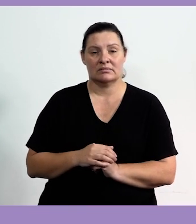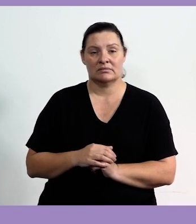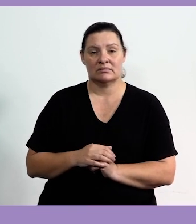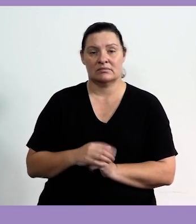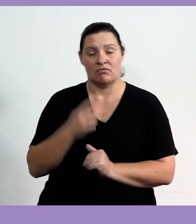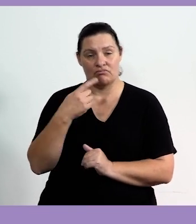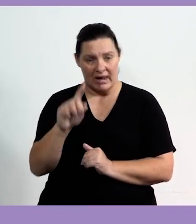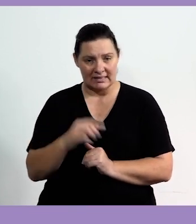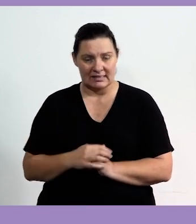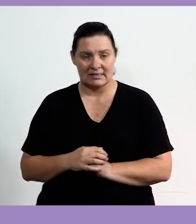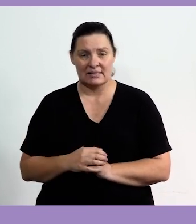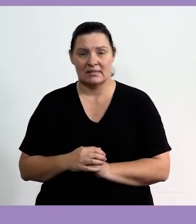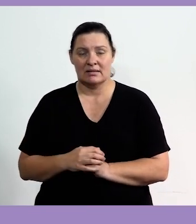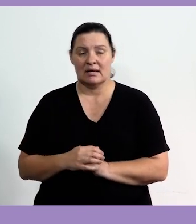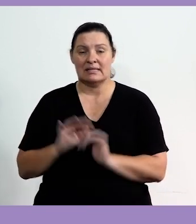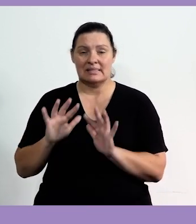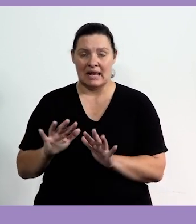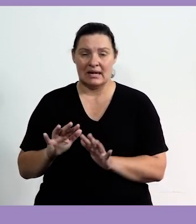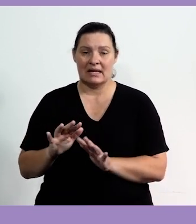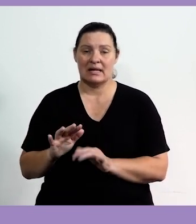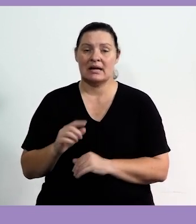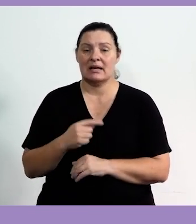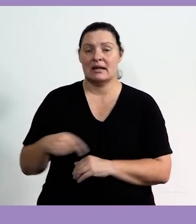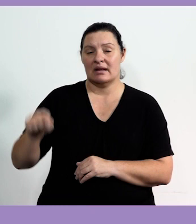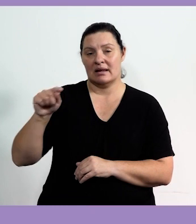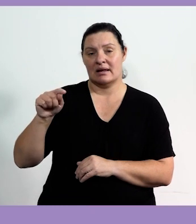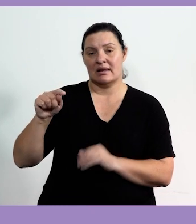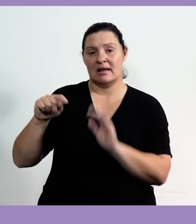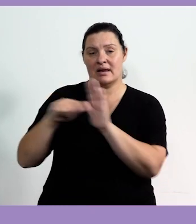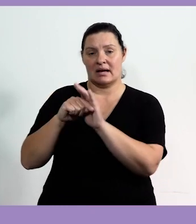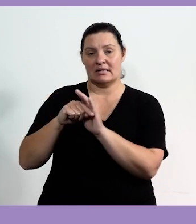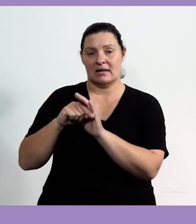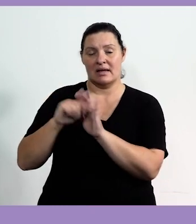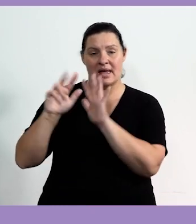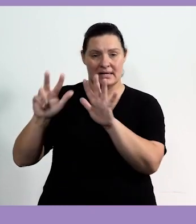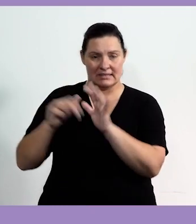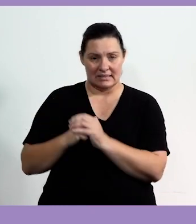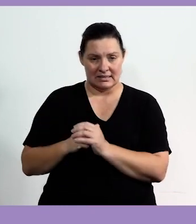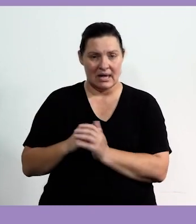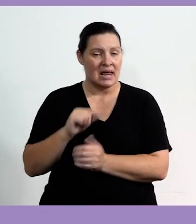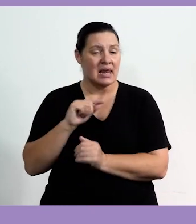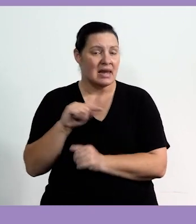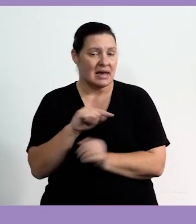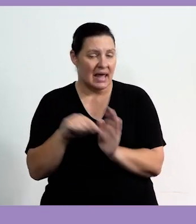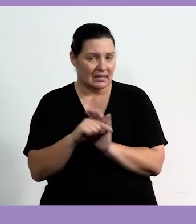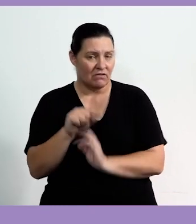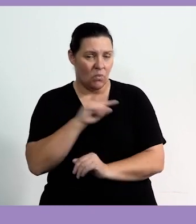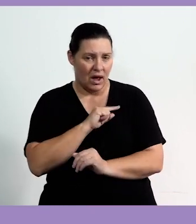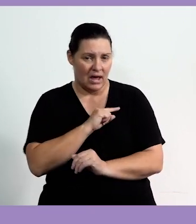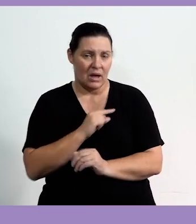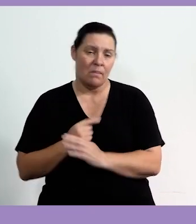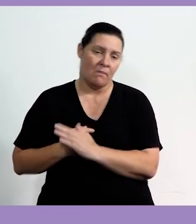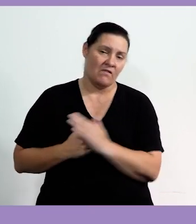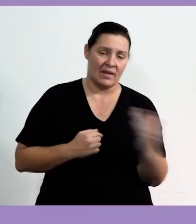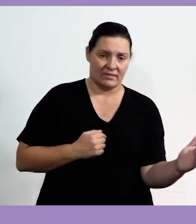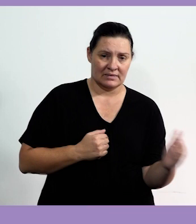position? Yes, you are correct. That is going to be multiplied by 10 to the exponent negative 8. And negative because we